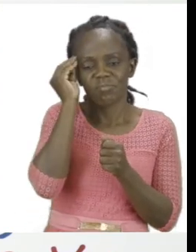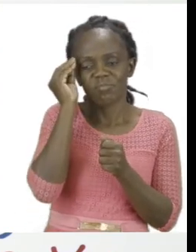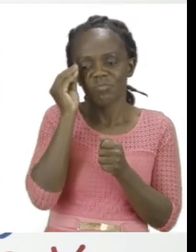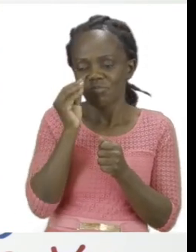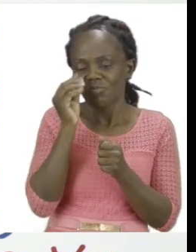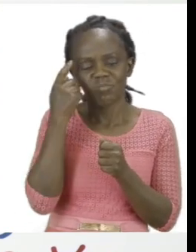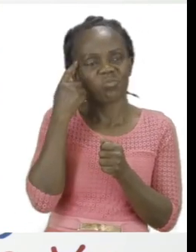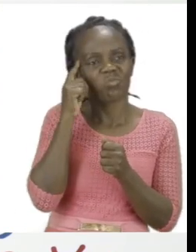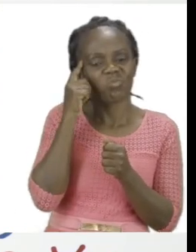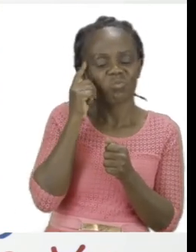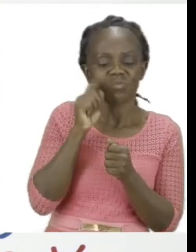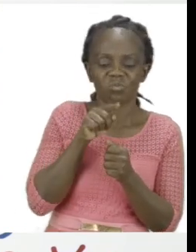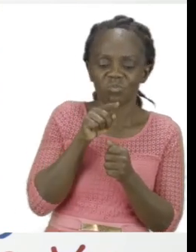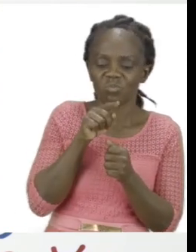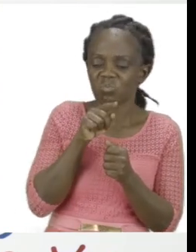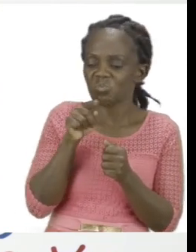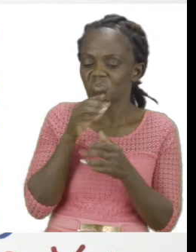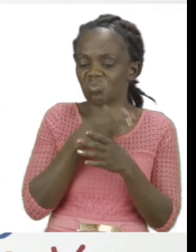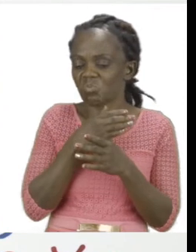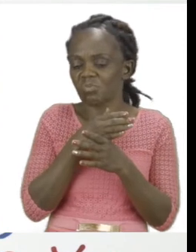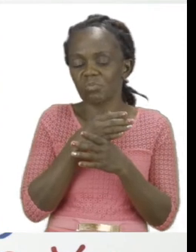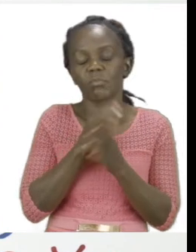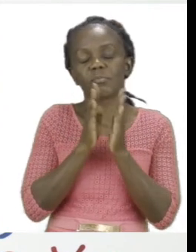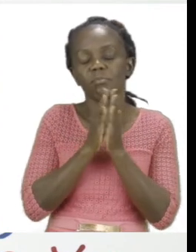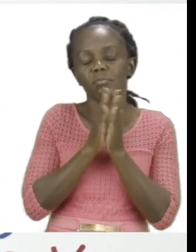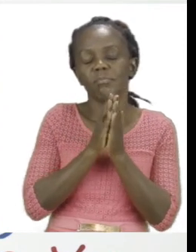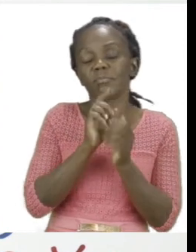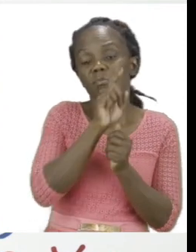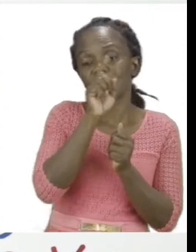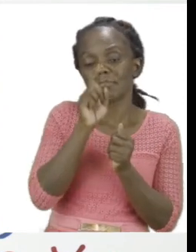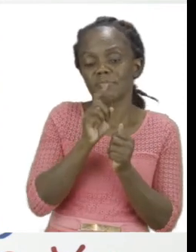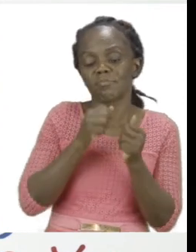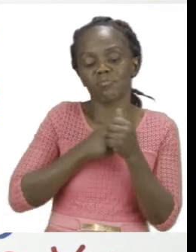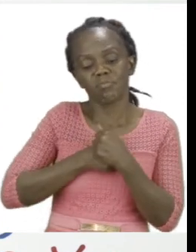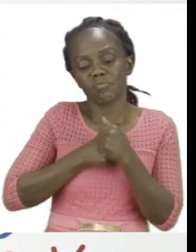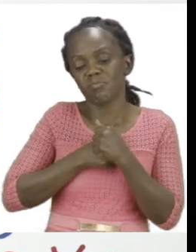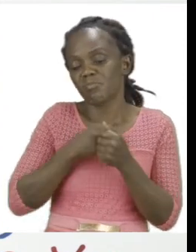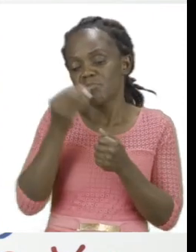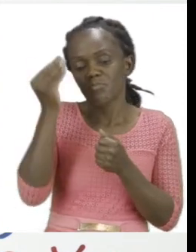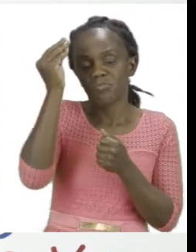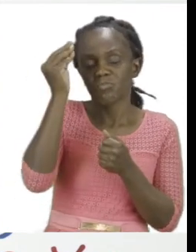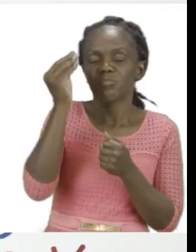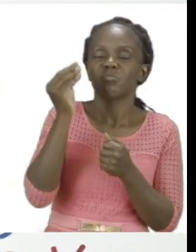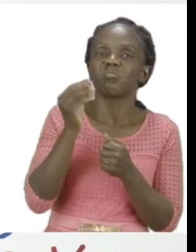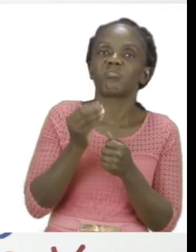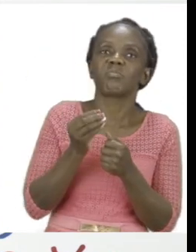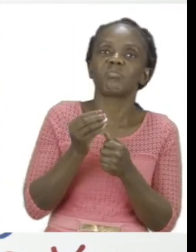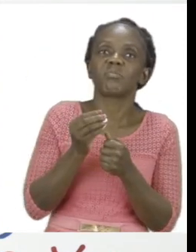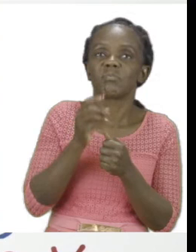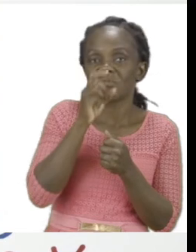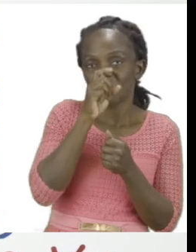understand, you can always ask an adult for help. Just make sure you end up doing your